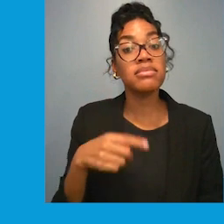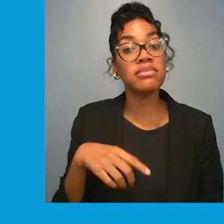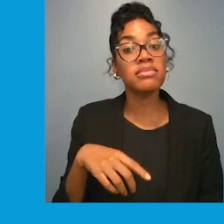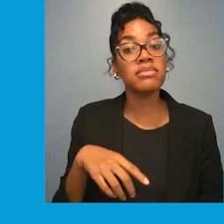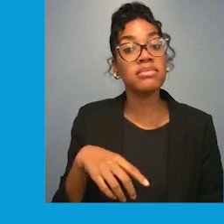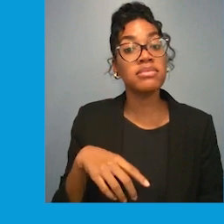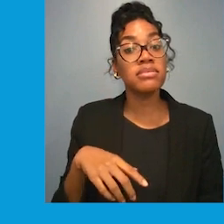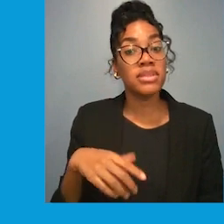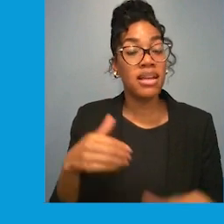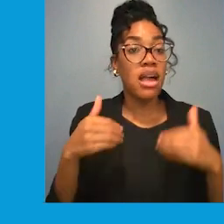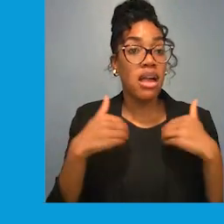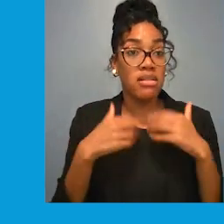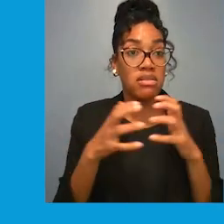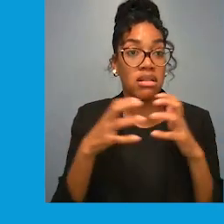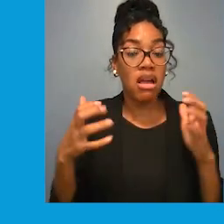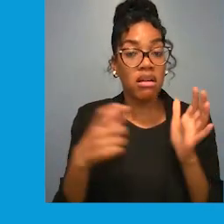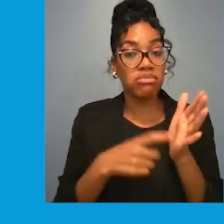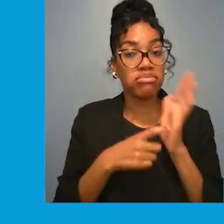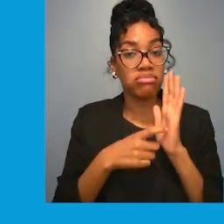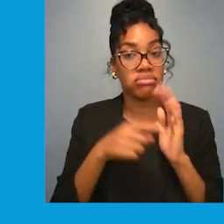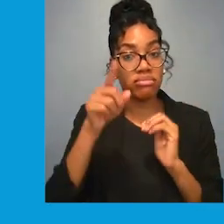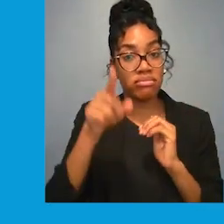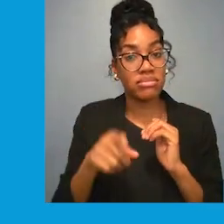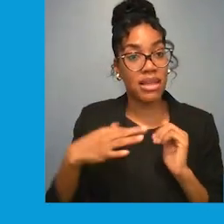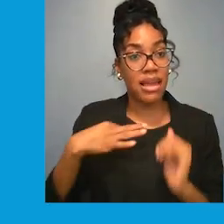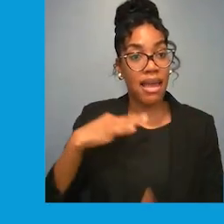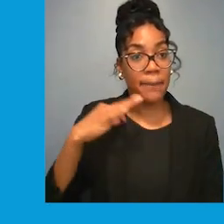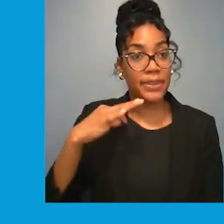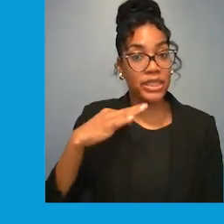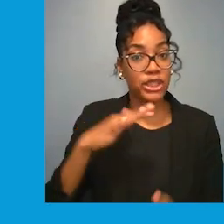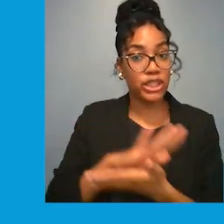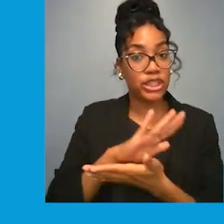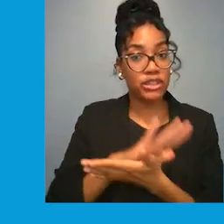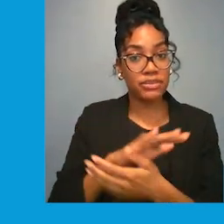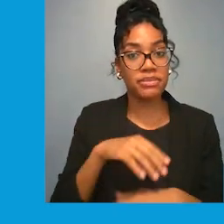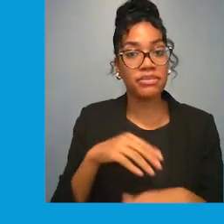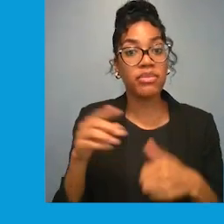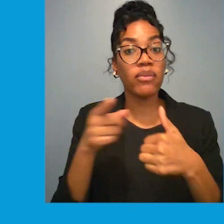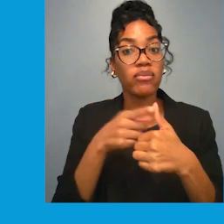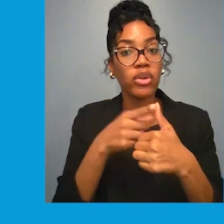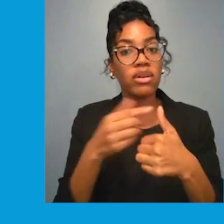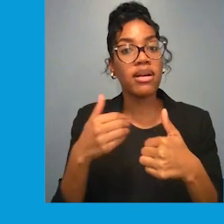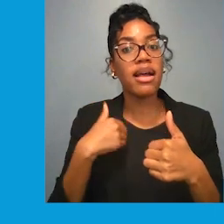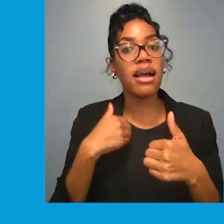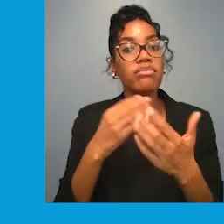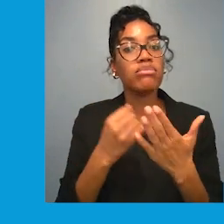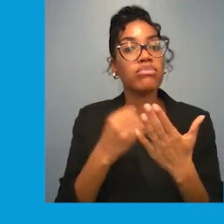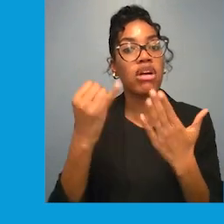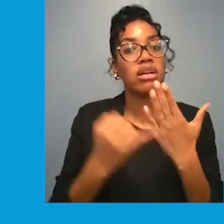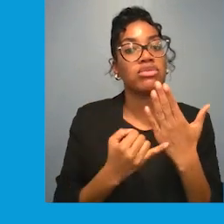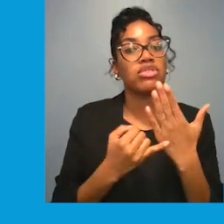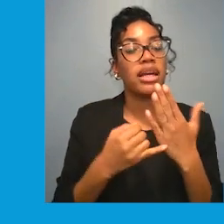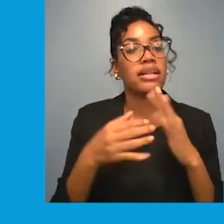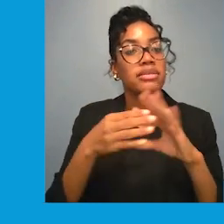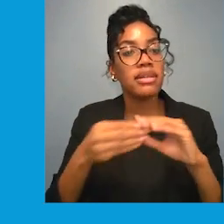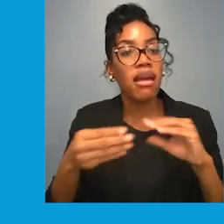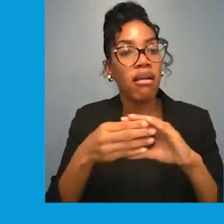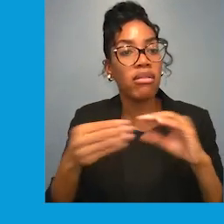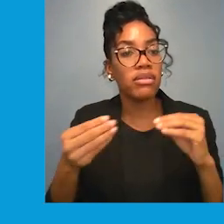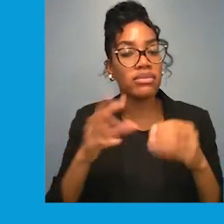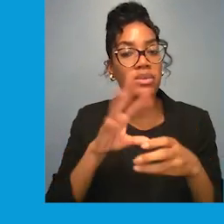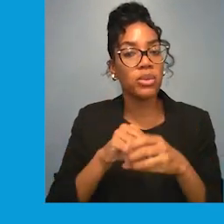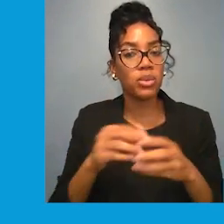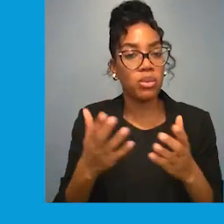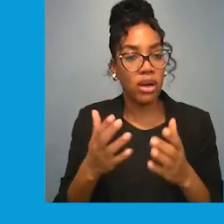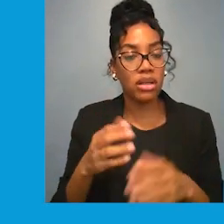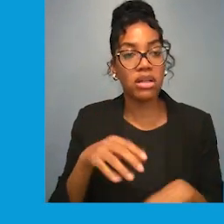few bits to this application. We have a project narrative, which is developed by the student. This is going to include your curriculum